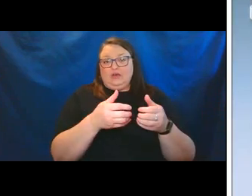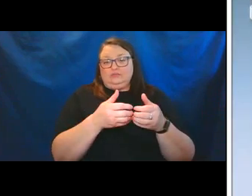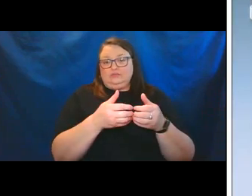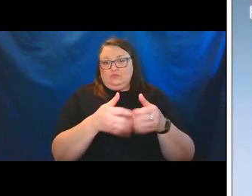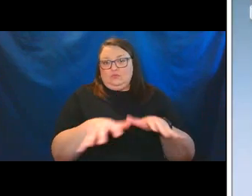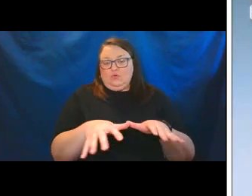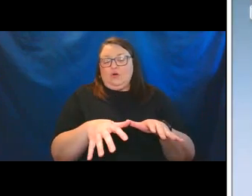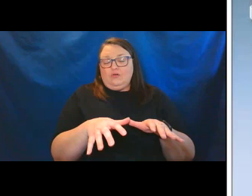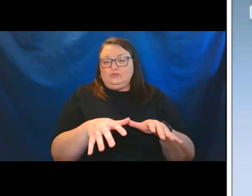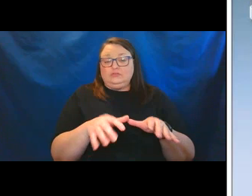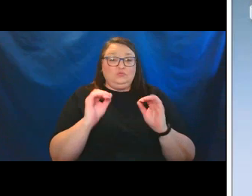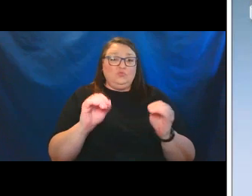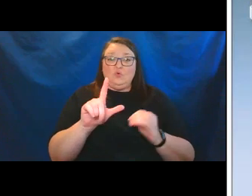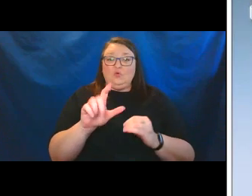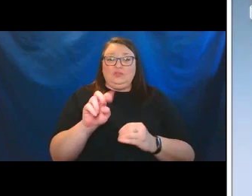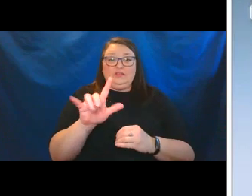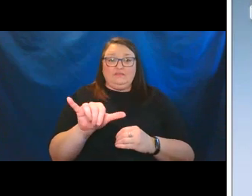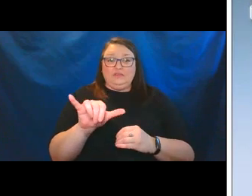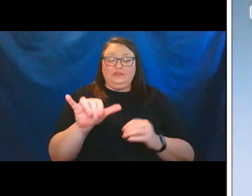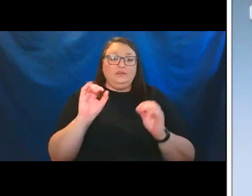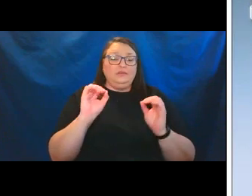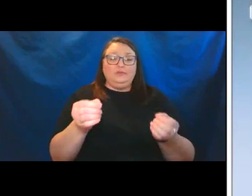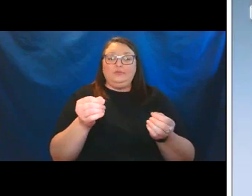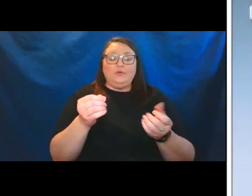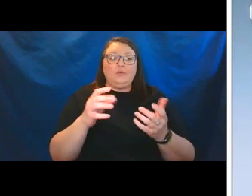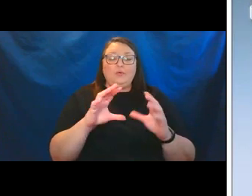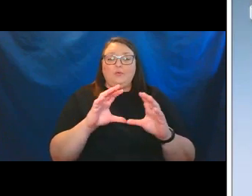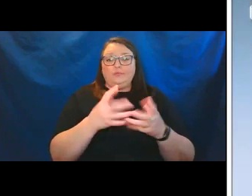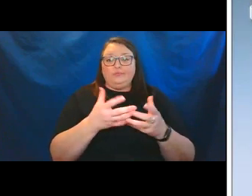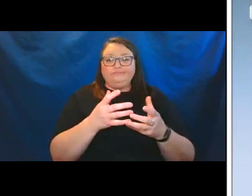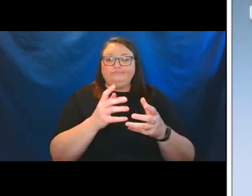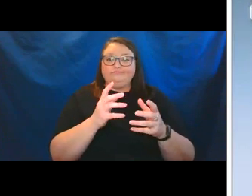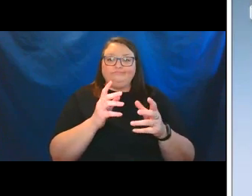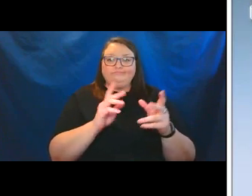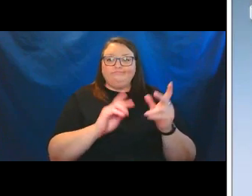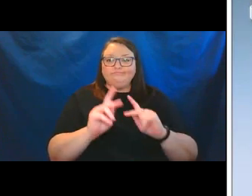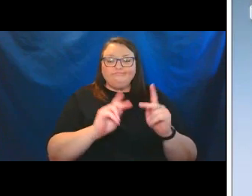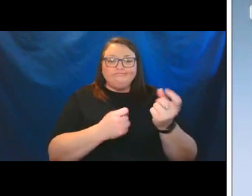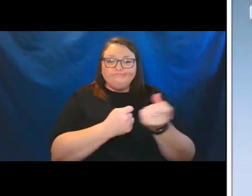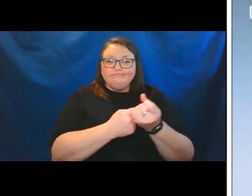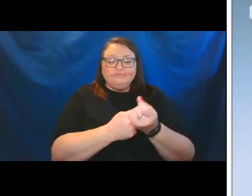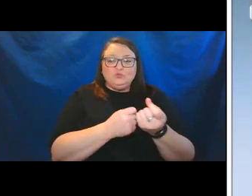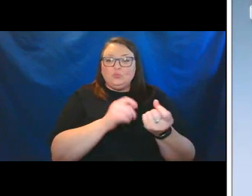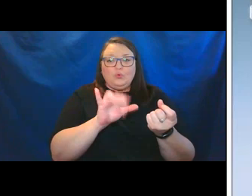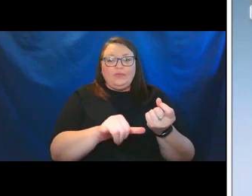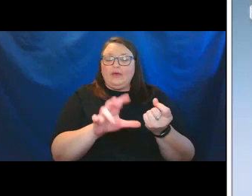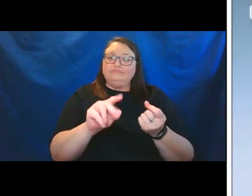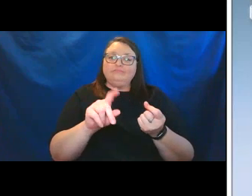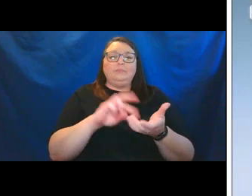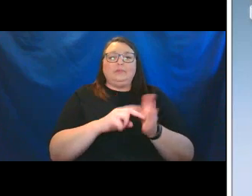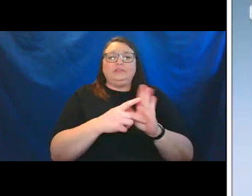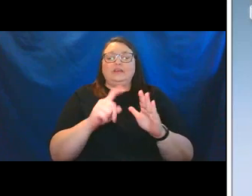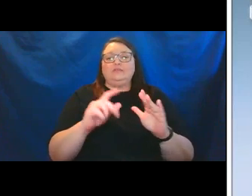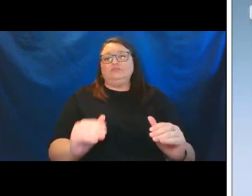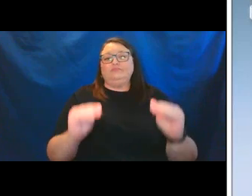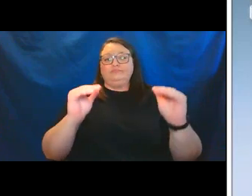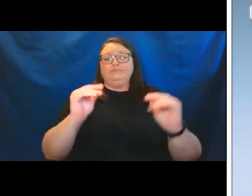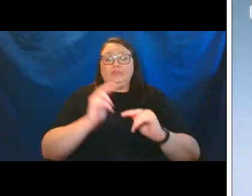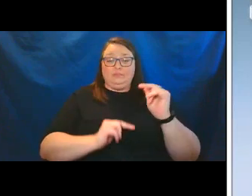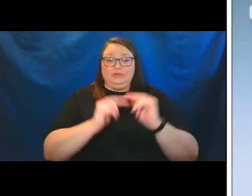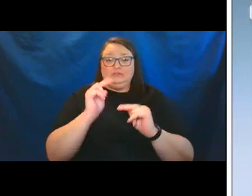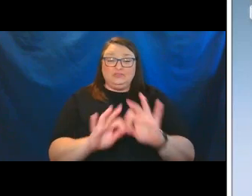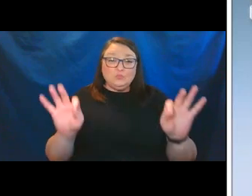here. They don't have the population to support levees, so they have to do their buildings And as I said, it's a very